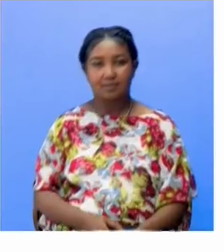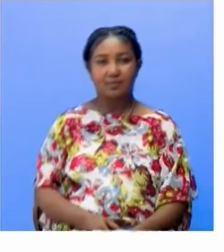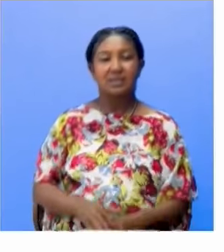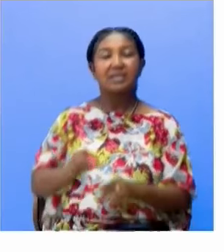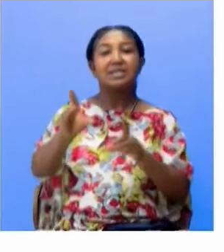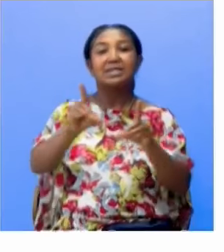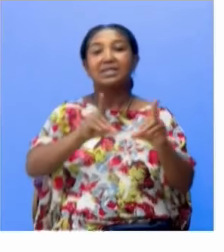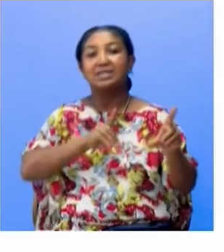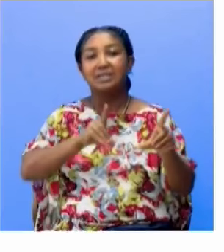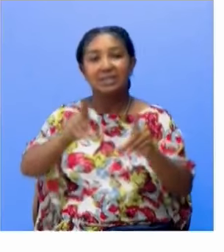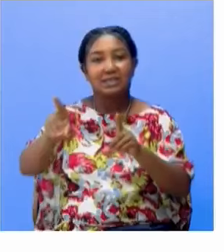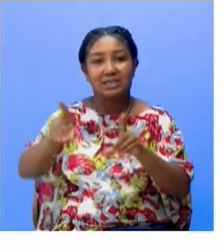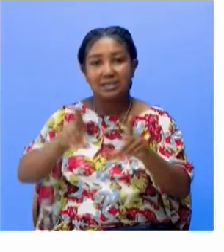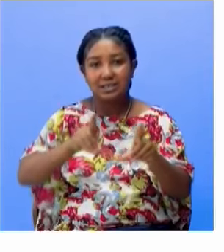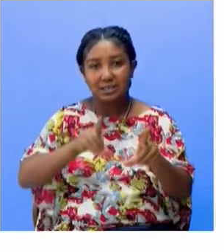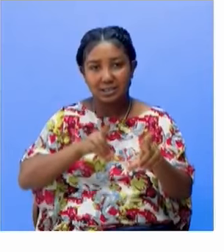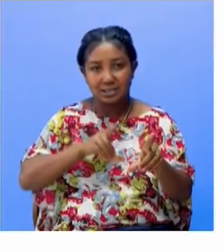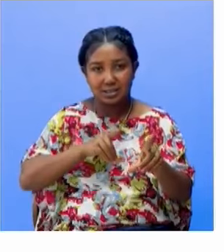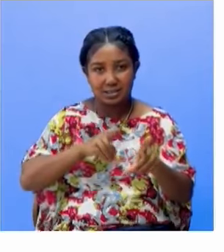did.